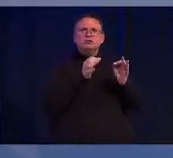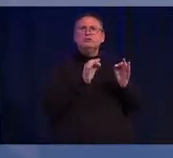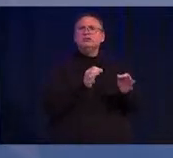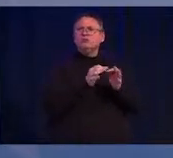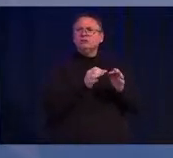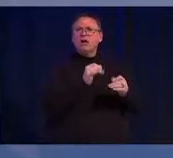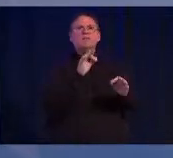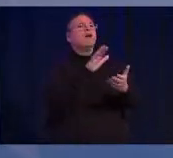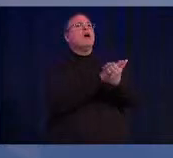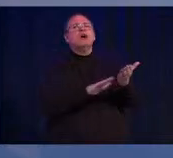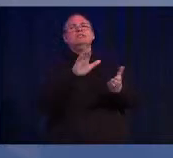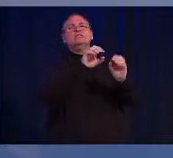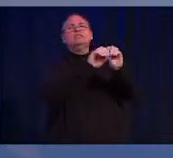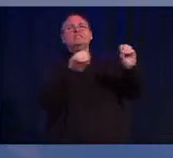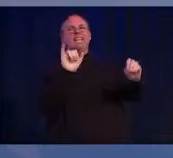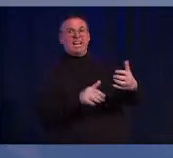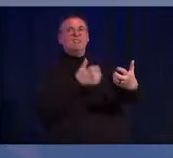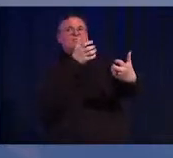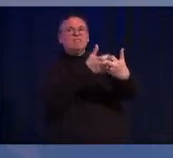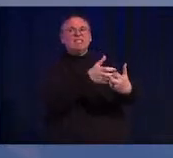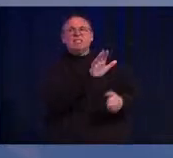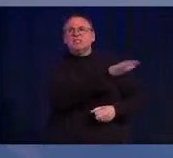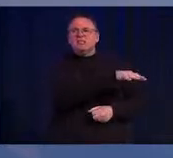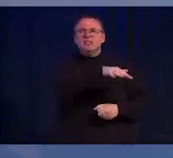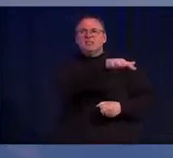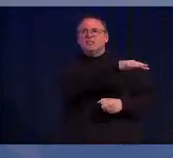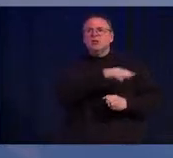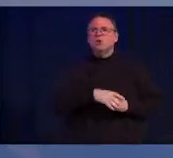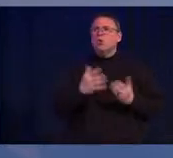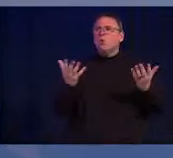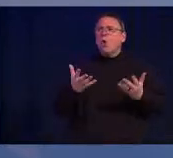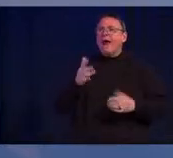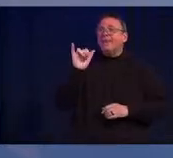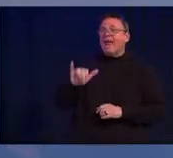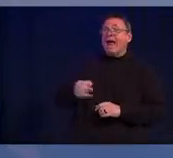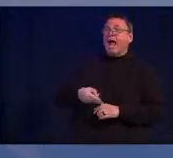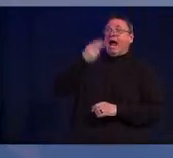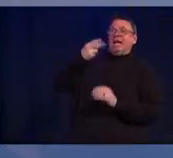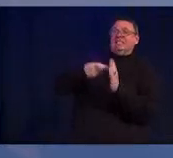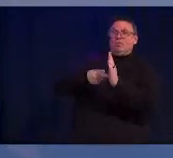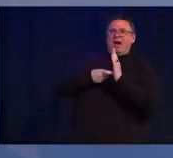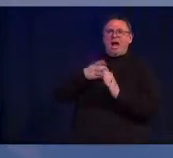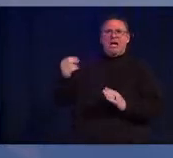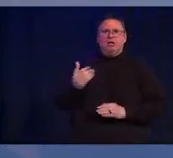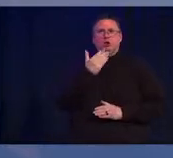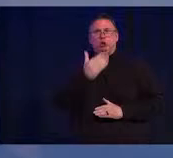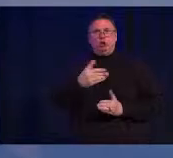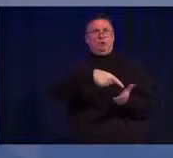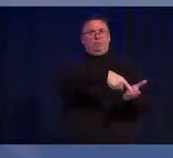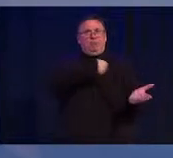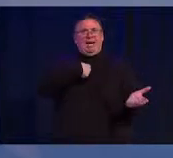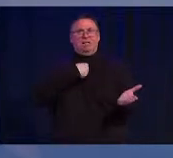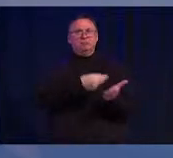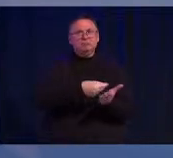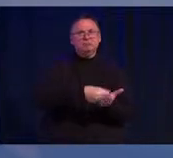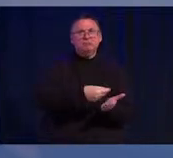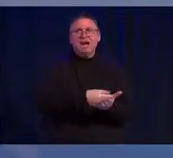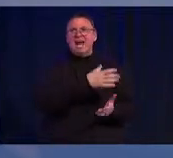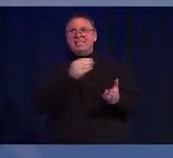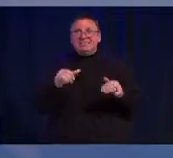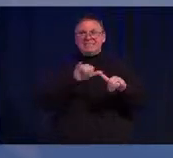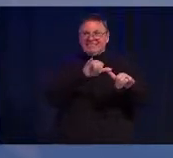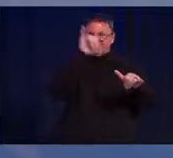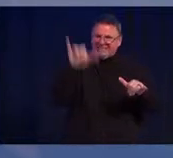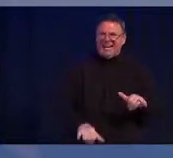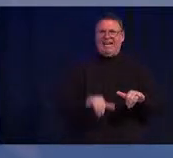degree based upon high demand, high wage jobs, where we can keep those jobs in Indiana